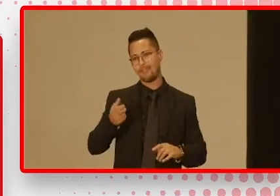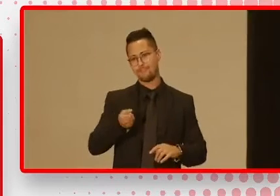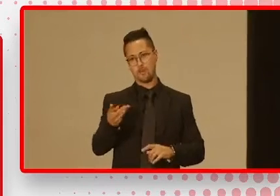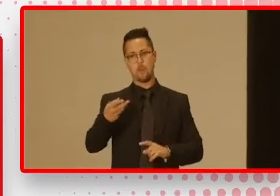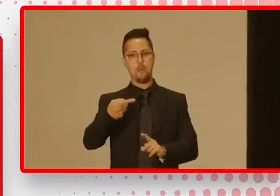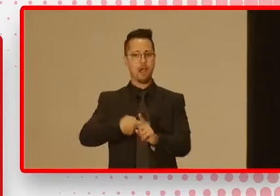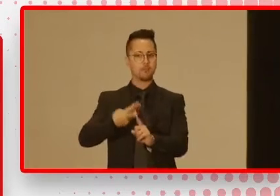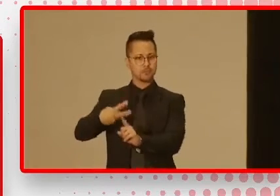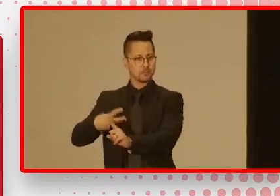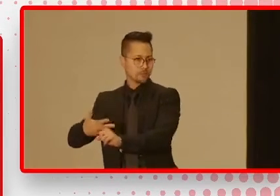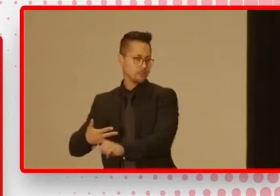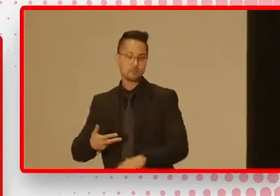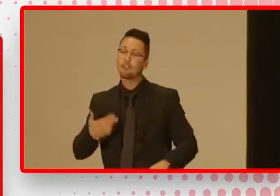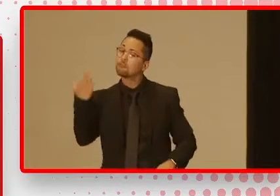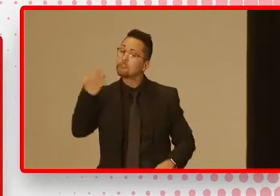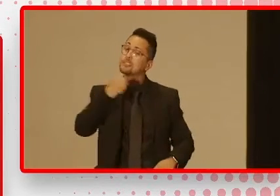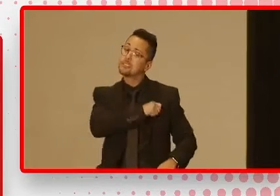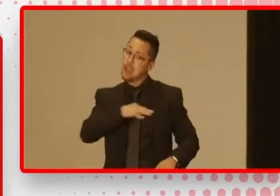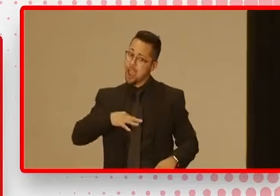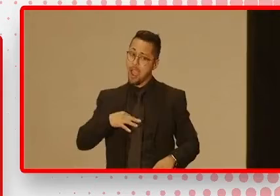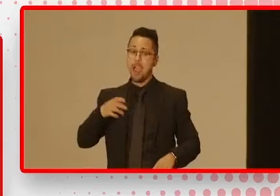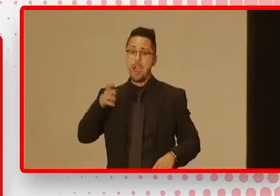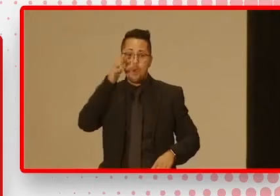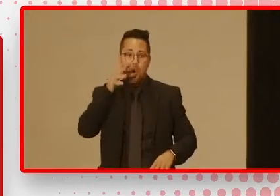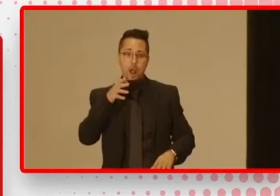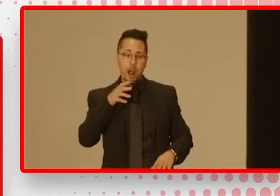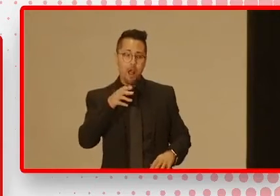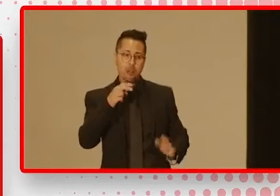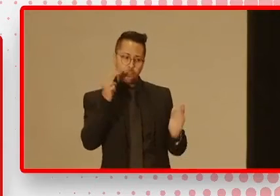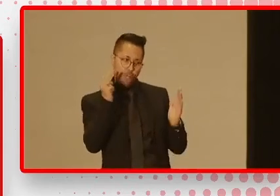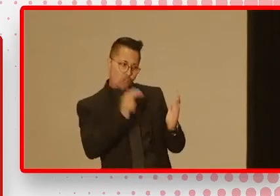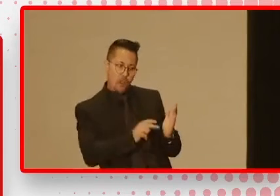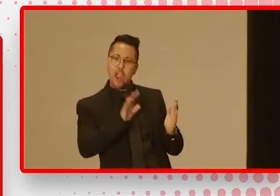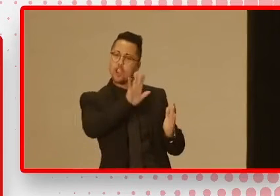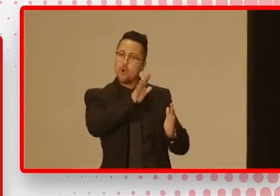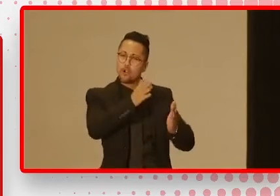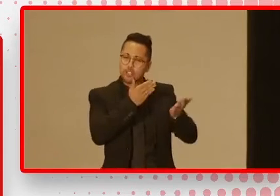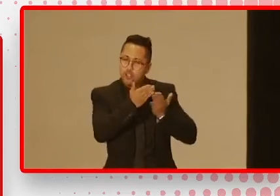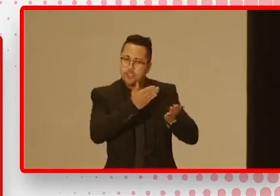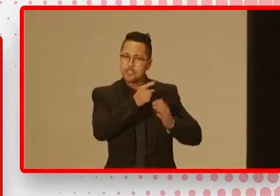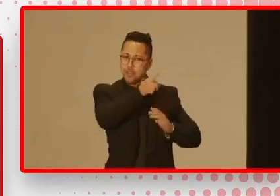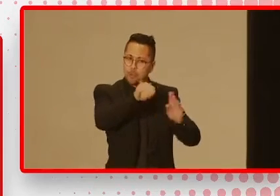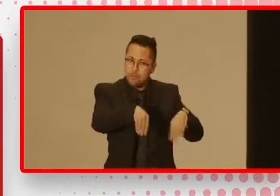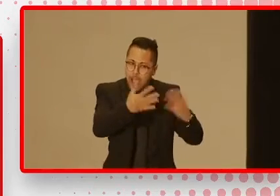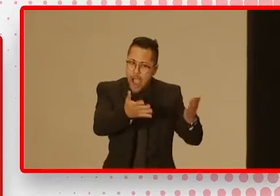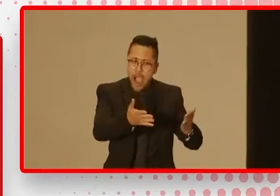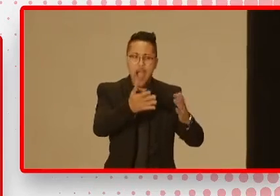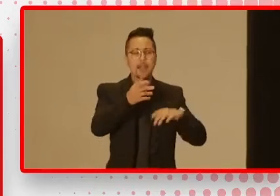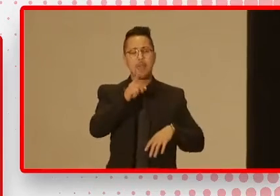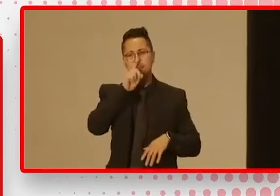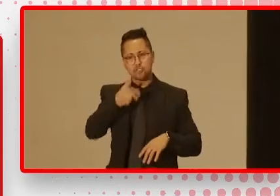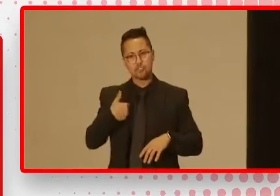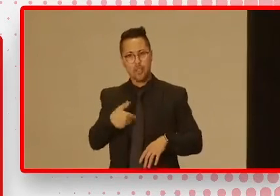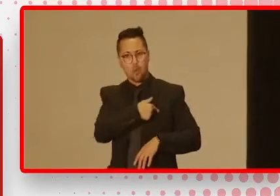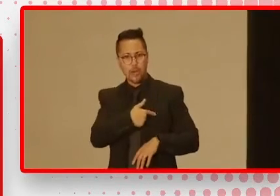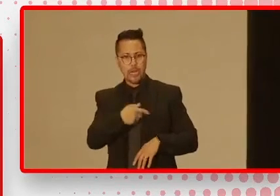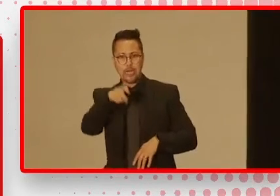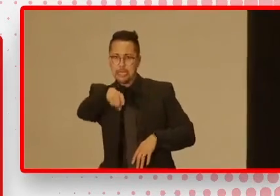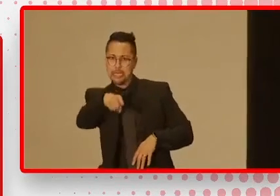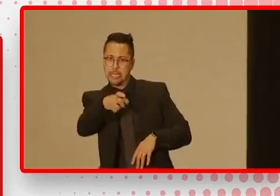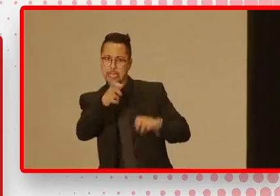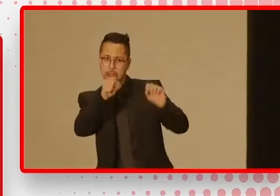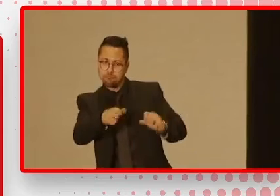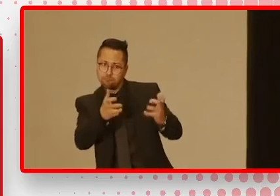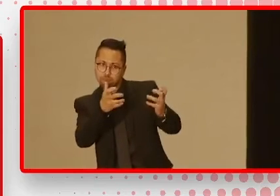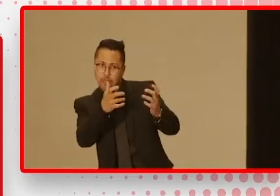staff do have to review what your services are and to make sure that that is a need in that area. They're going to do some